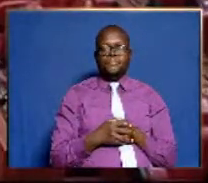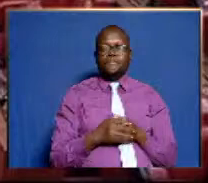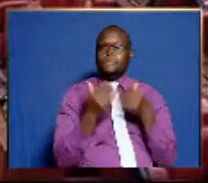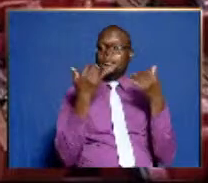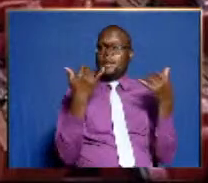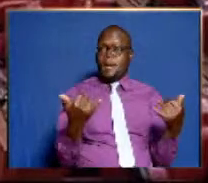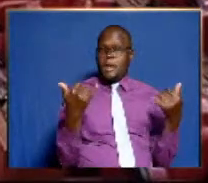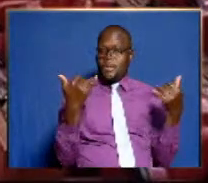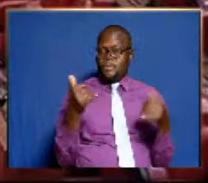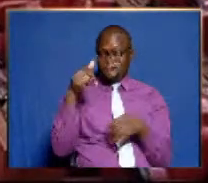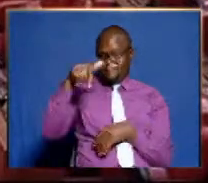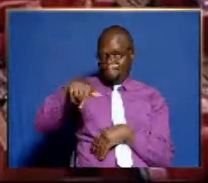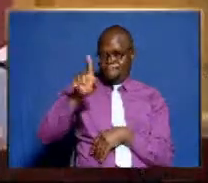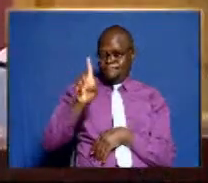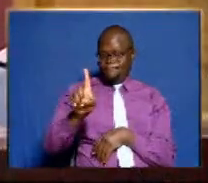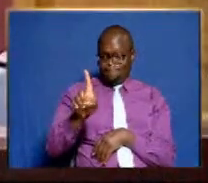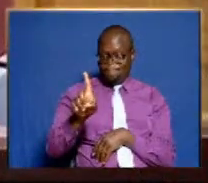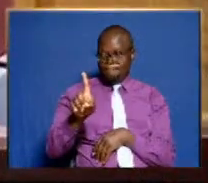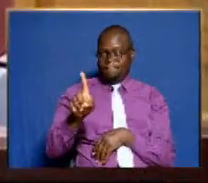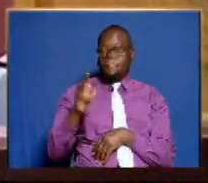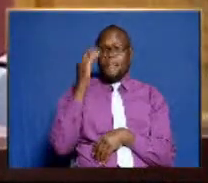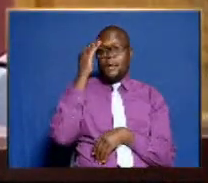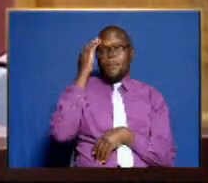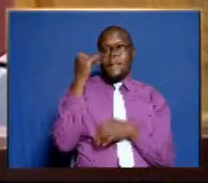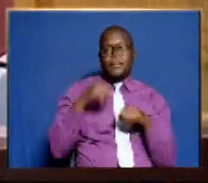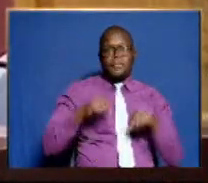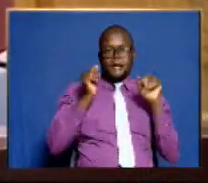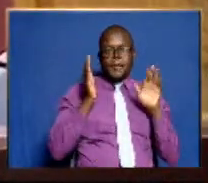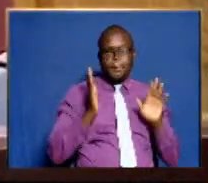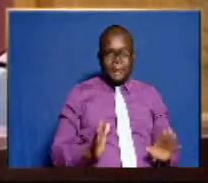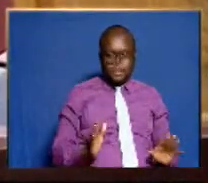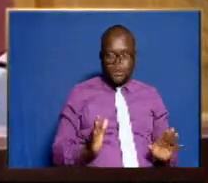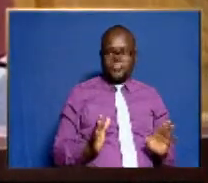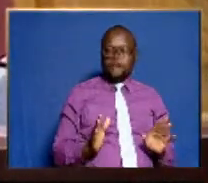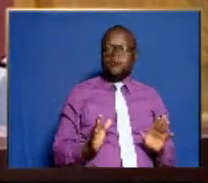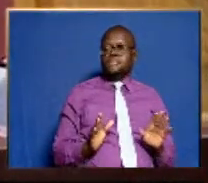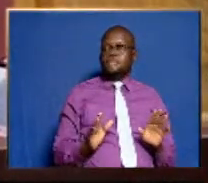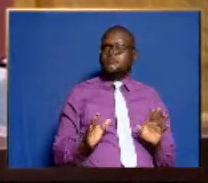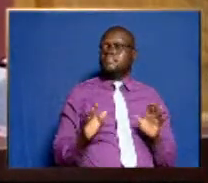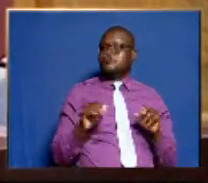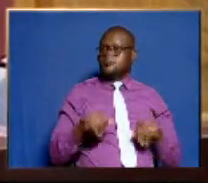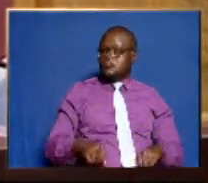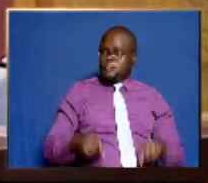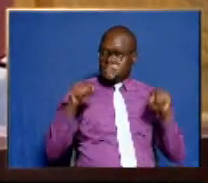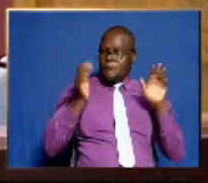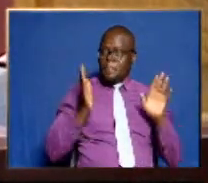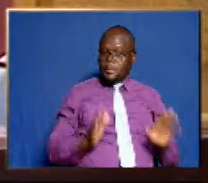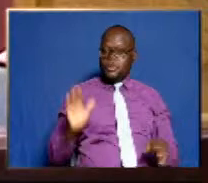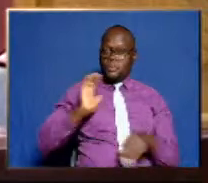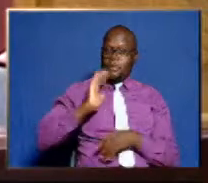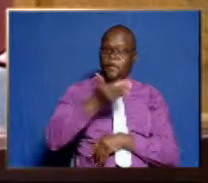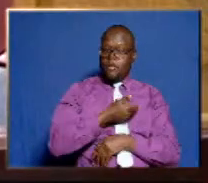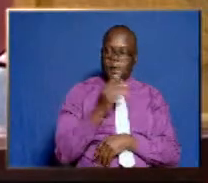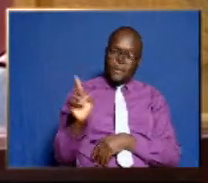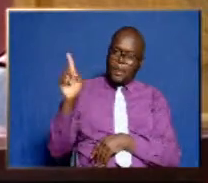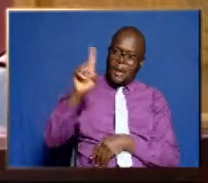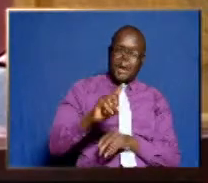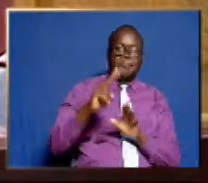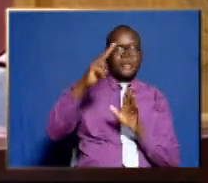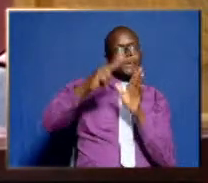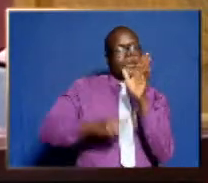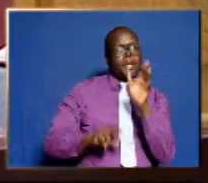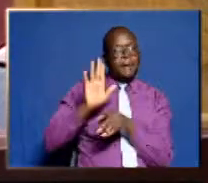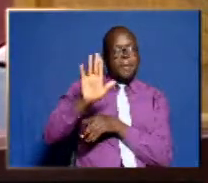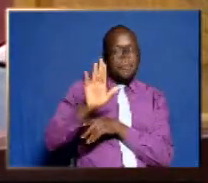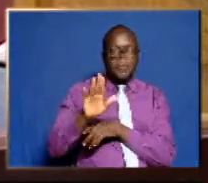Now, on this particular one, of course, the chairperson, Budget and Appropriation Committee, will be taking the floor.